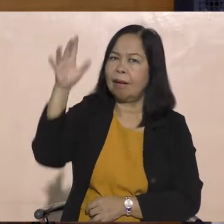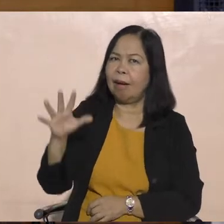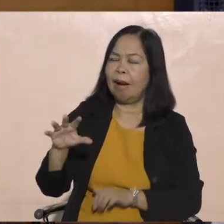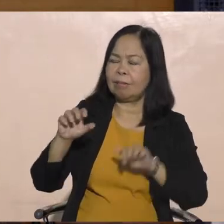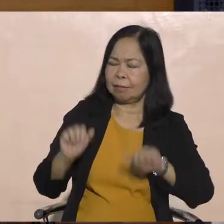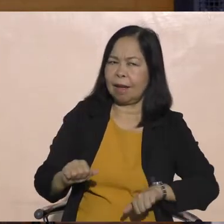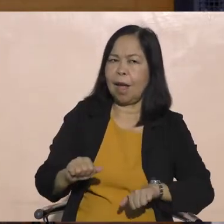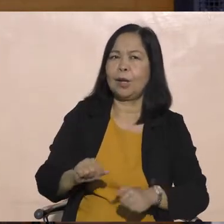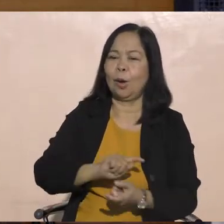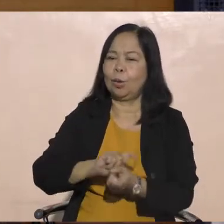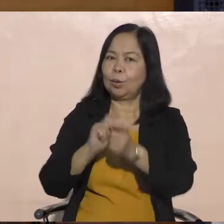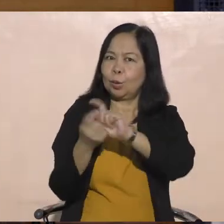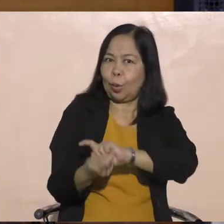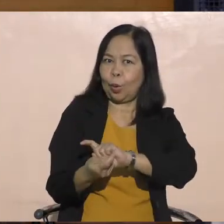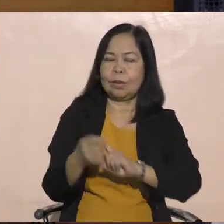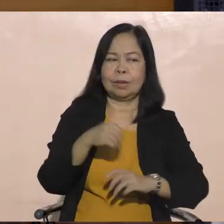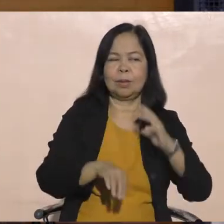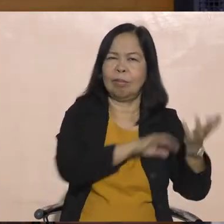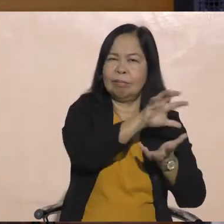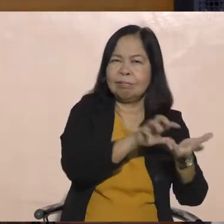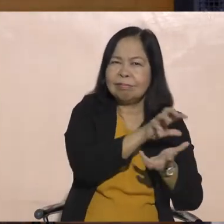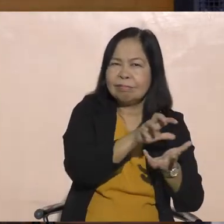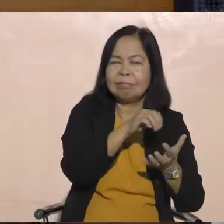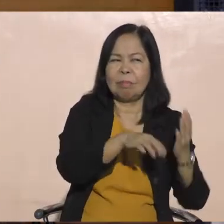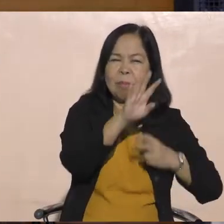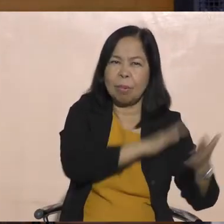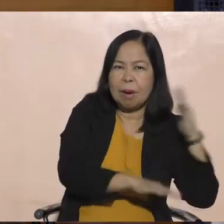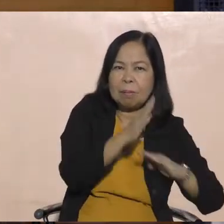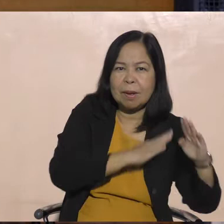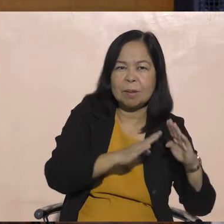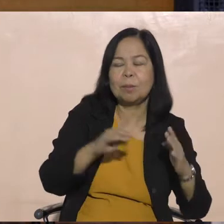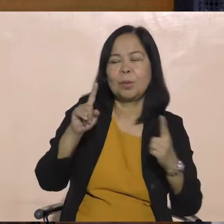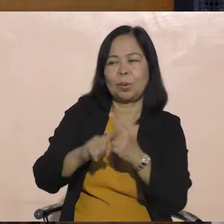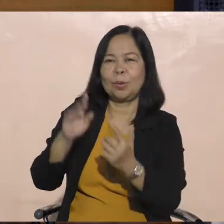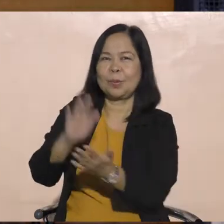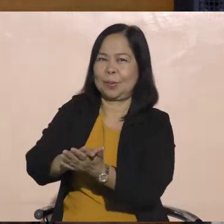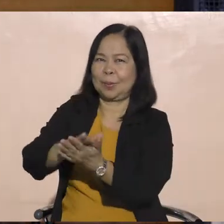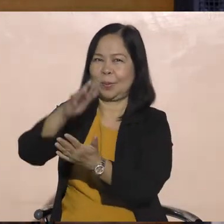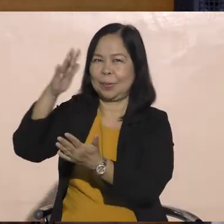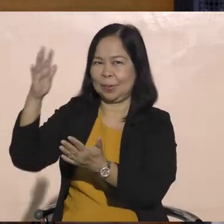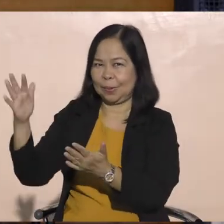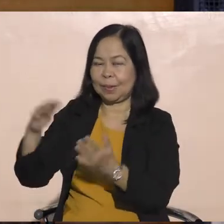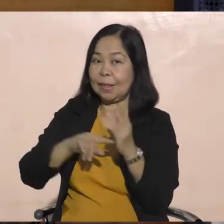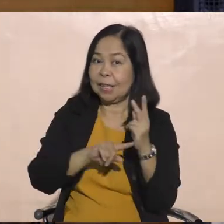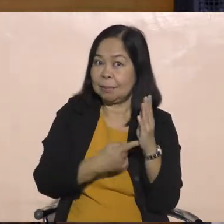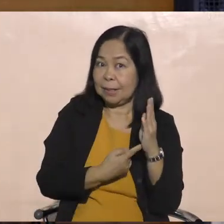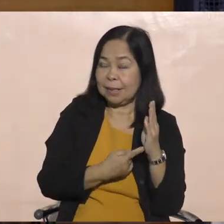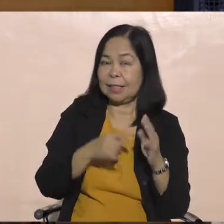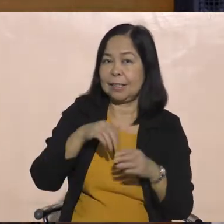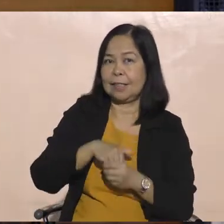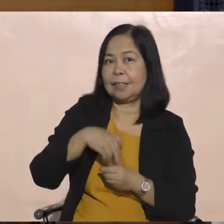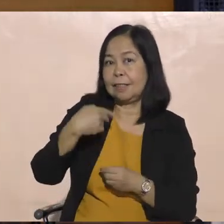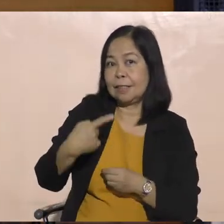turn chaos into glorious. Hallelujah. Let me give you an example, dear brothers and sisters. In Genesis chapter